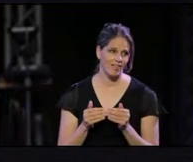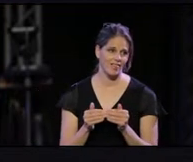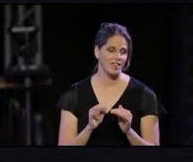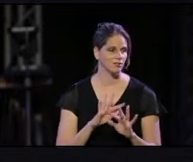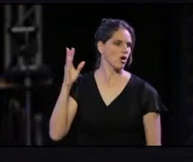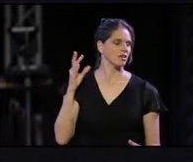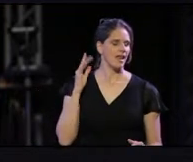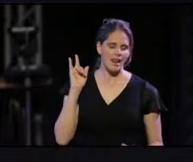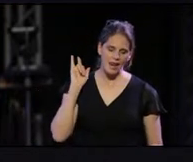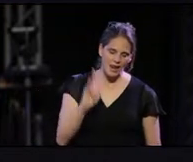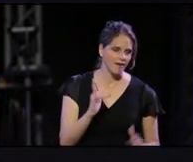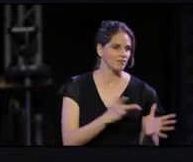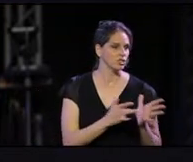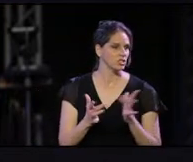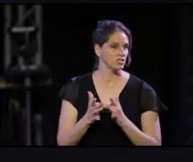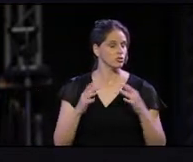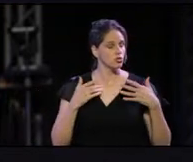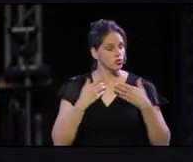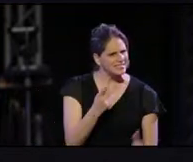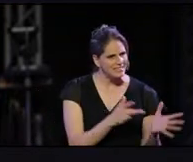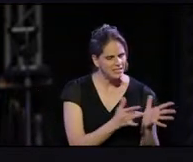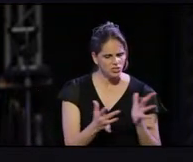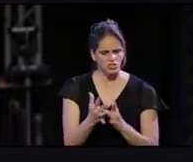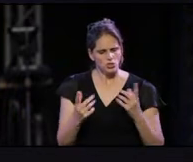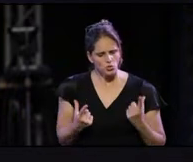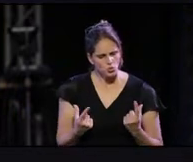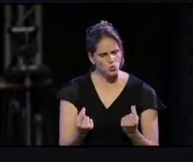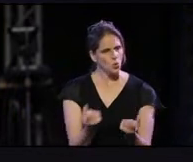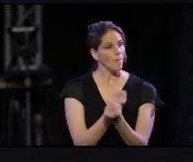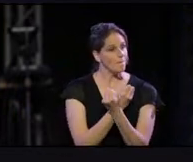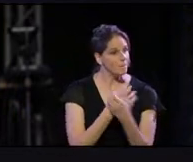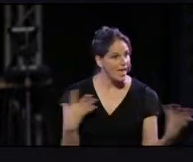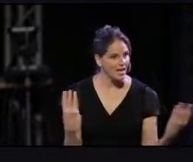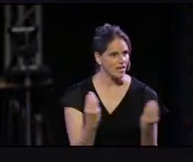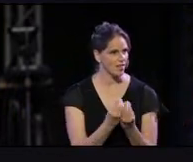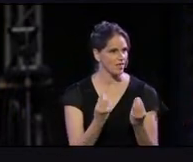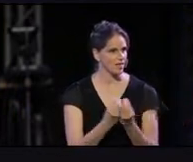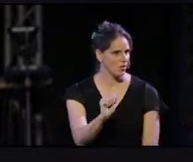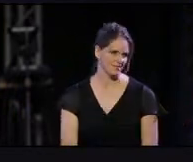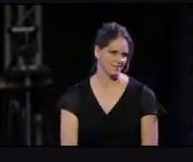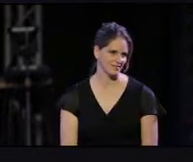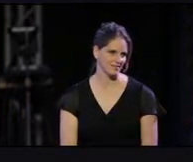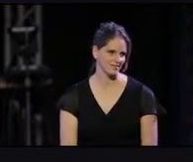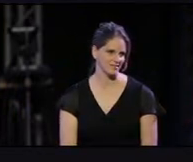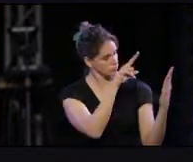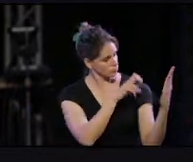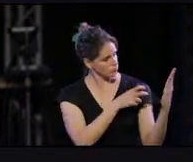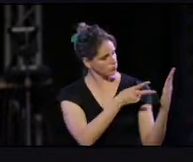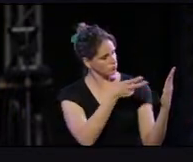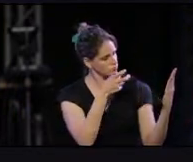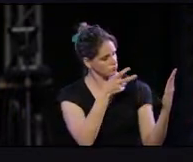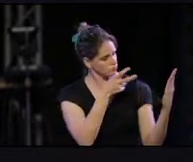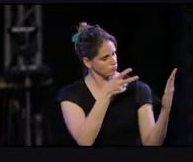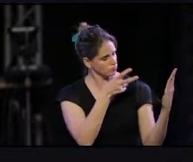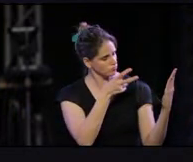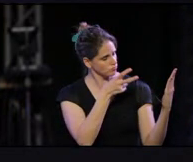Because the truth is, Eve done saw, told them what was going to happen. None of the tool.